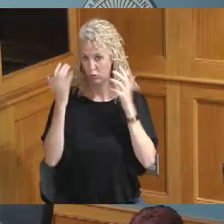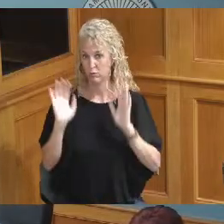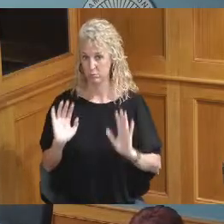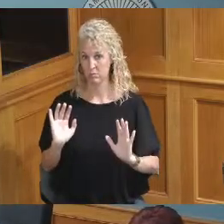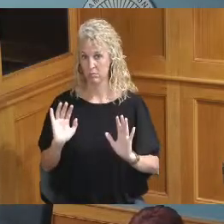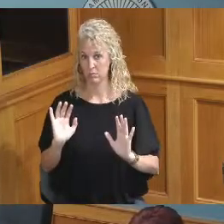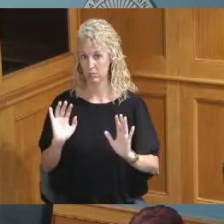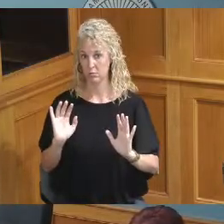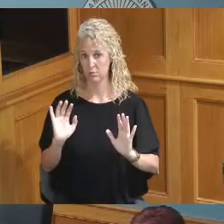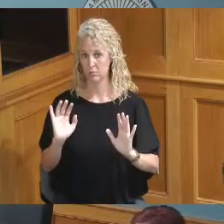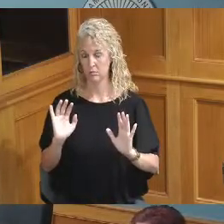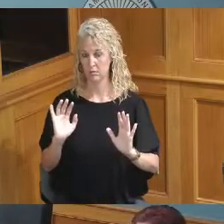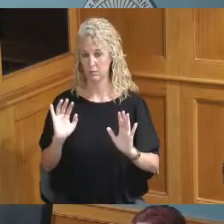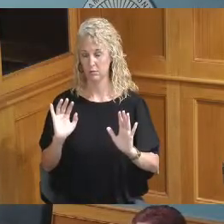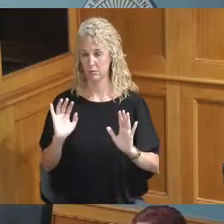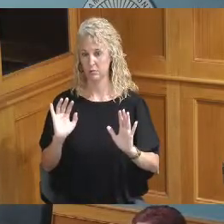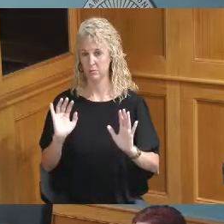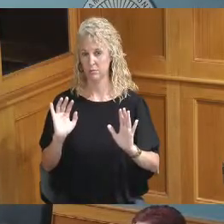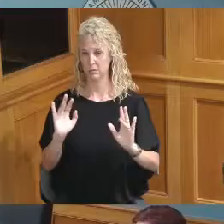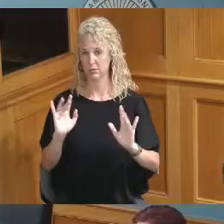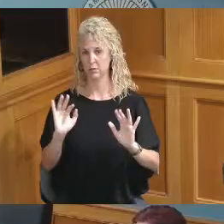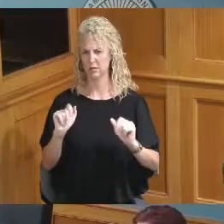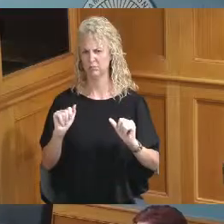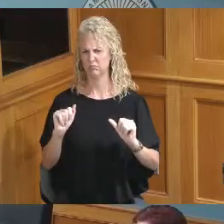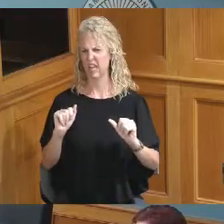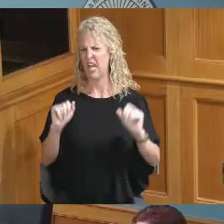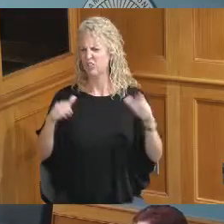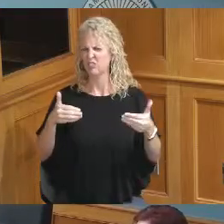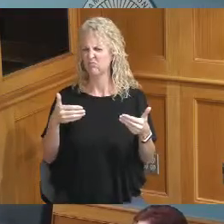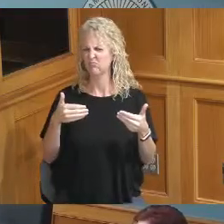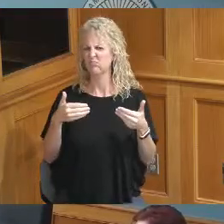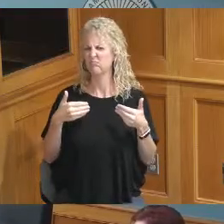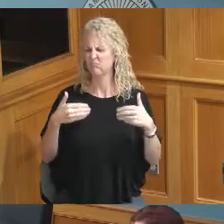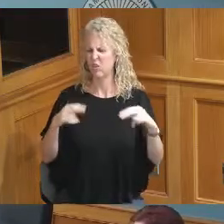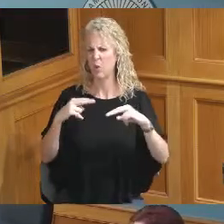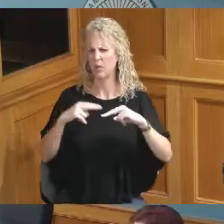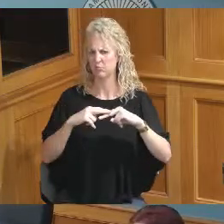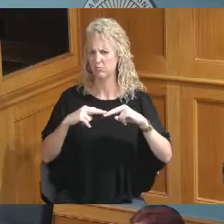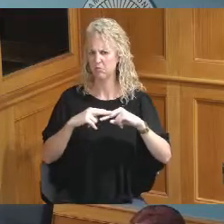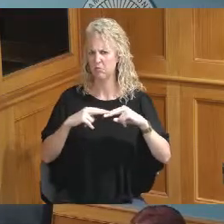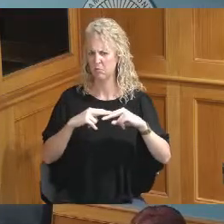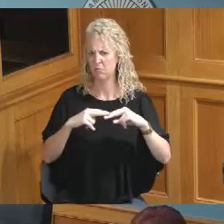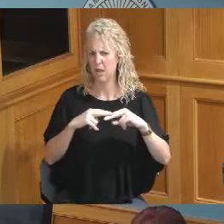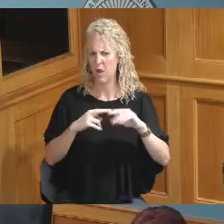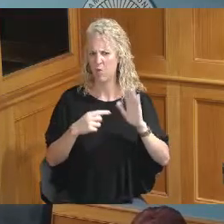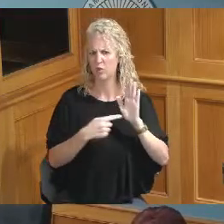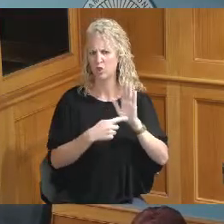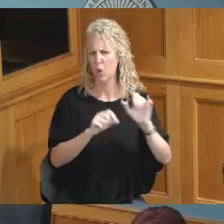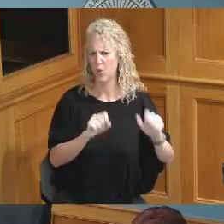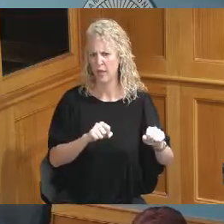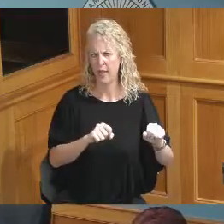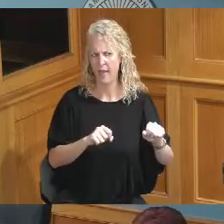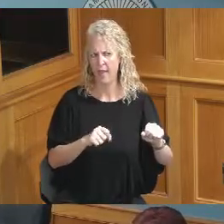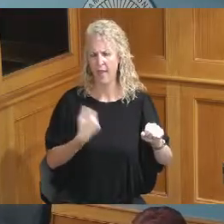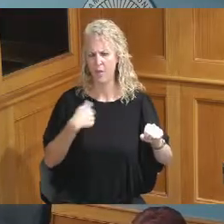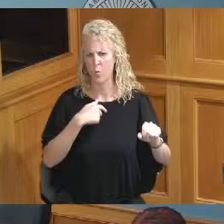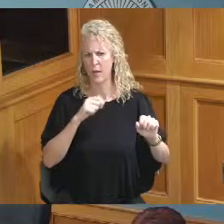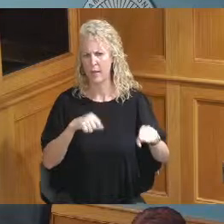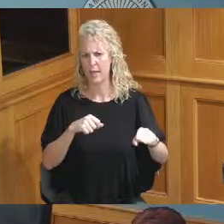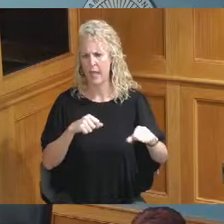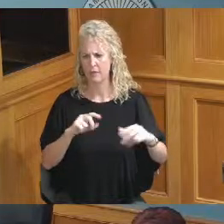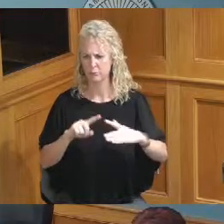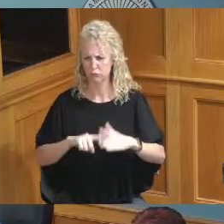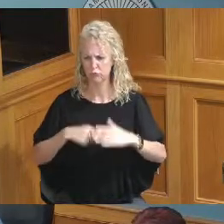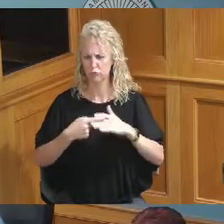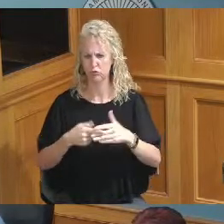we'll do shortly. You can just go ahead and tee up the first slide, Christy, so we can go into